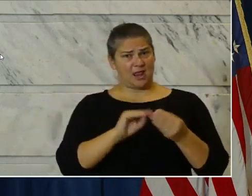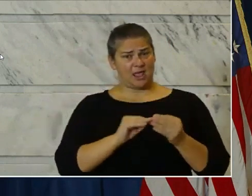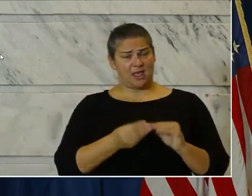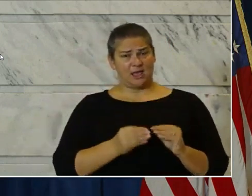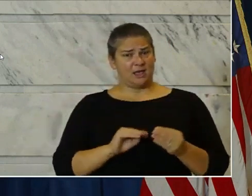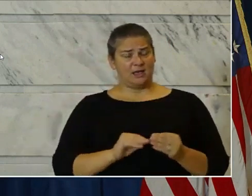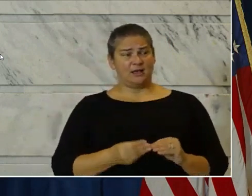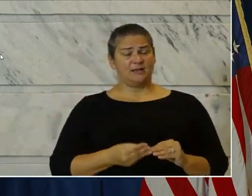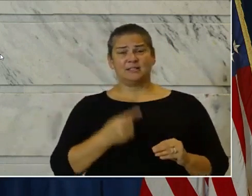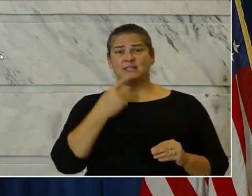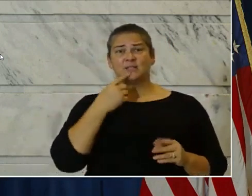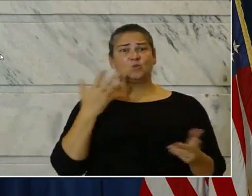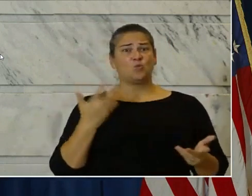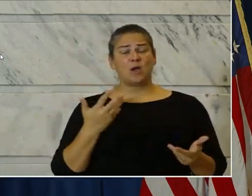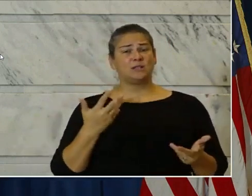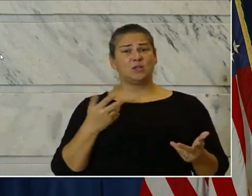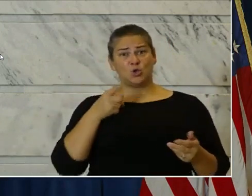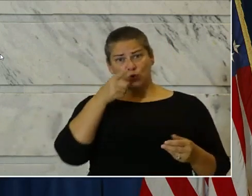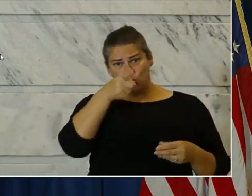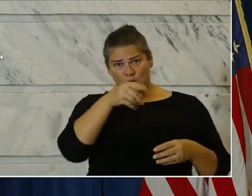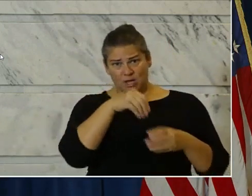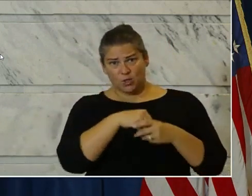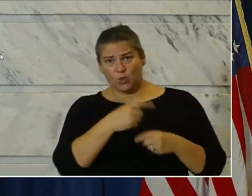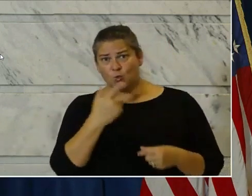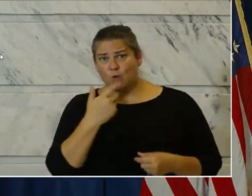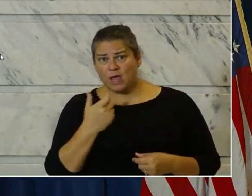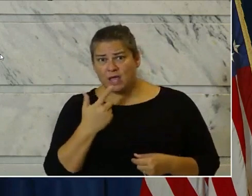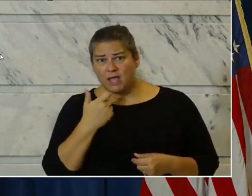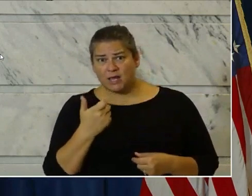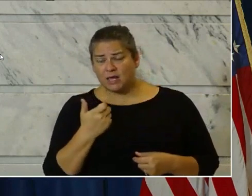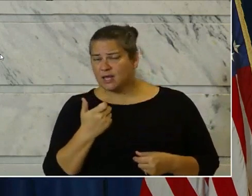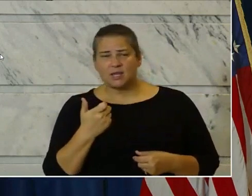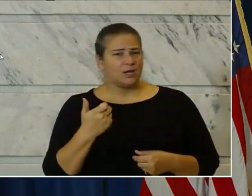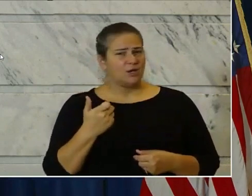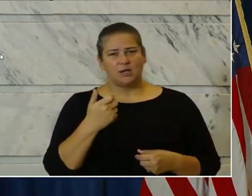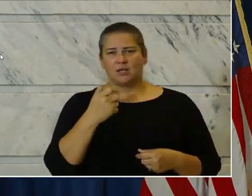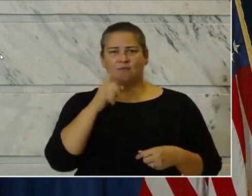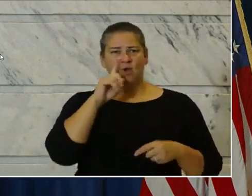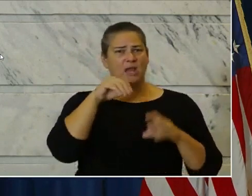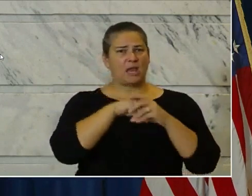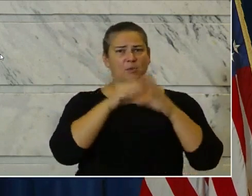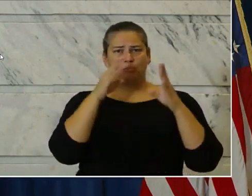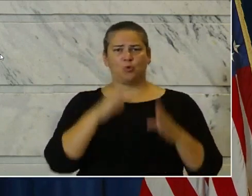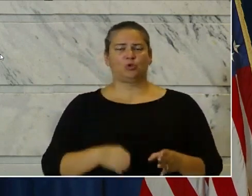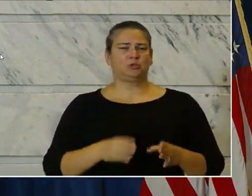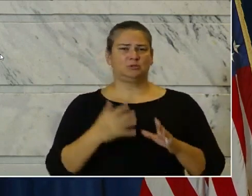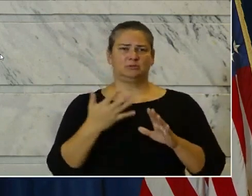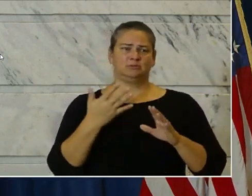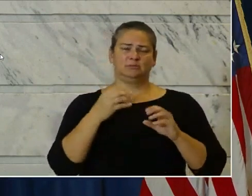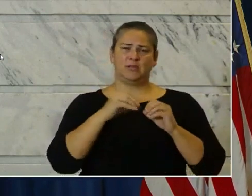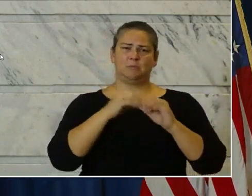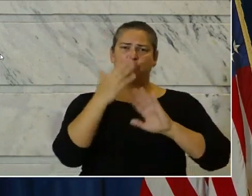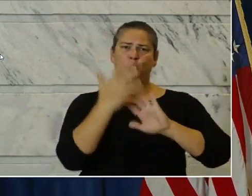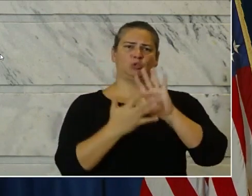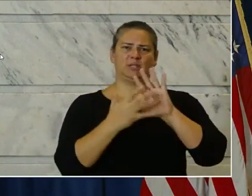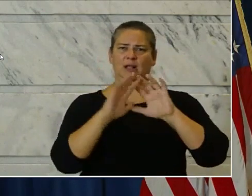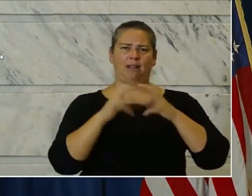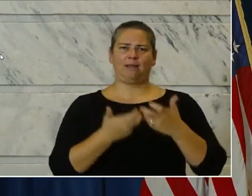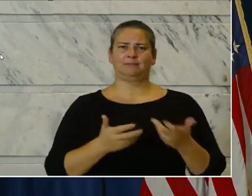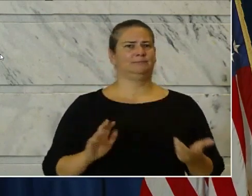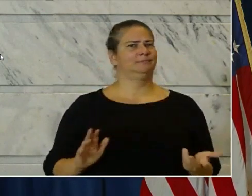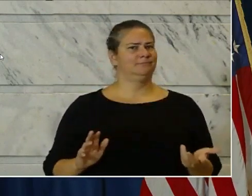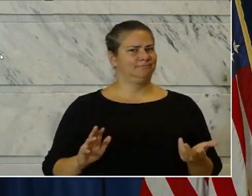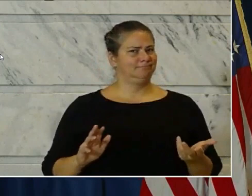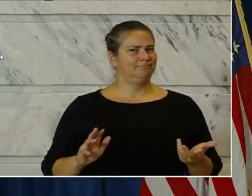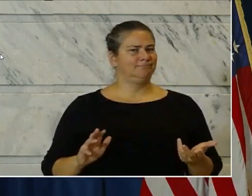not responsible when you are in the red to be having those in-person classes. At some